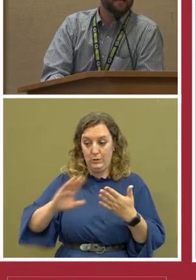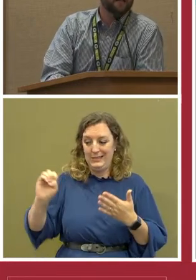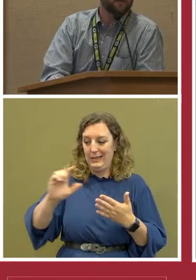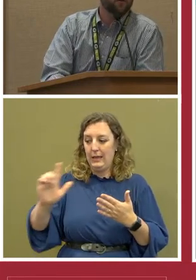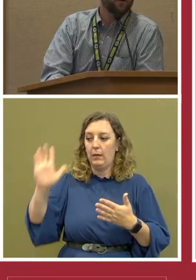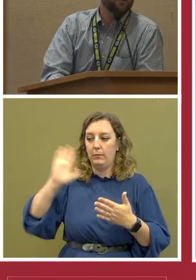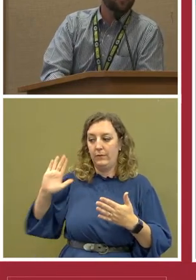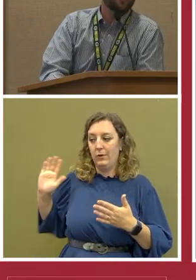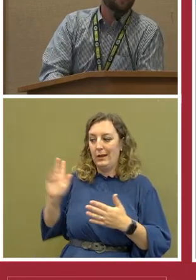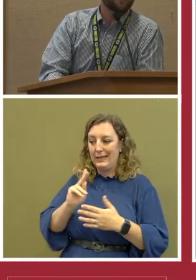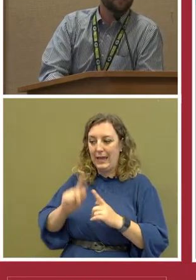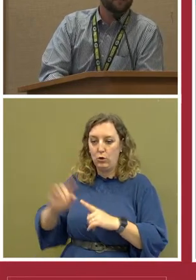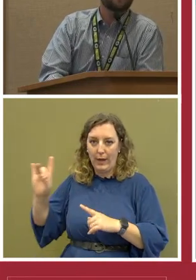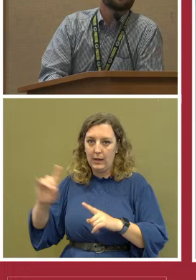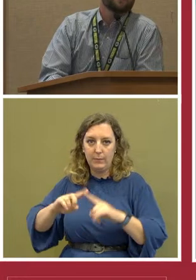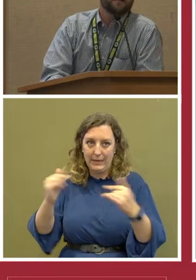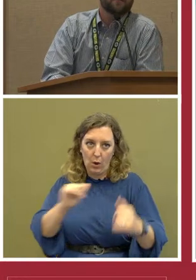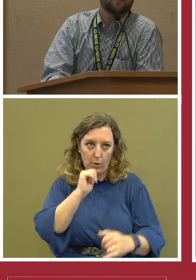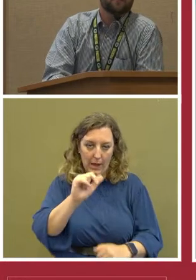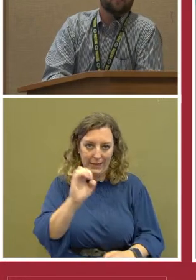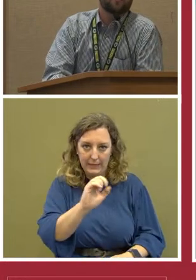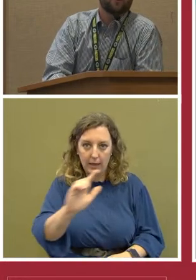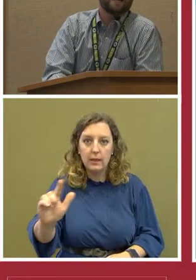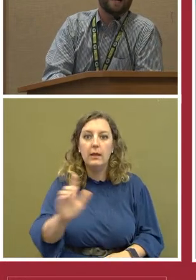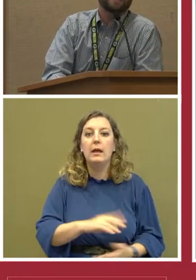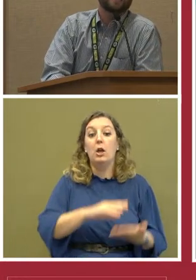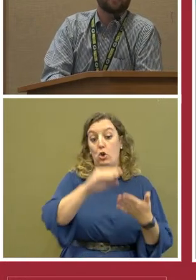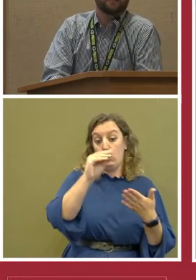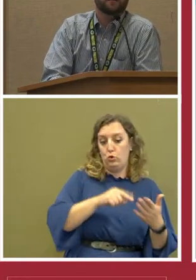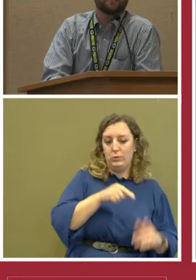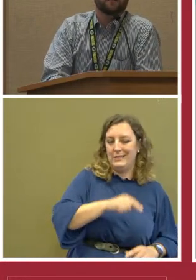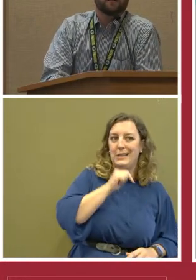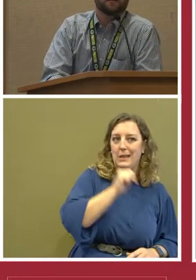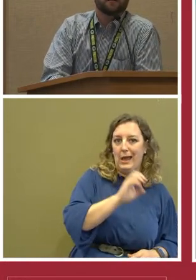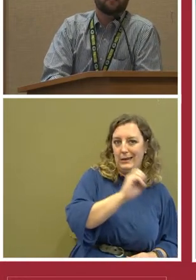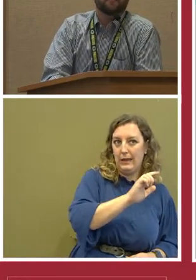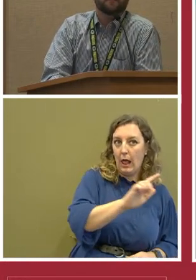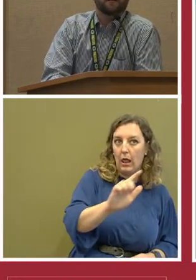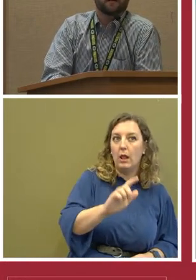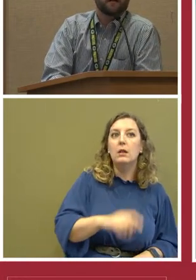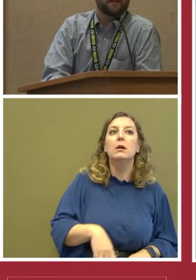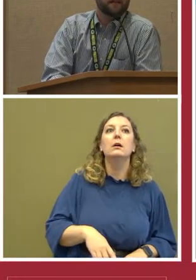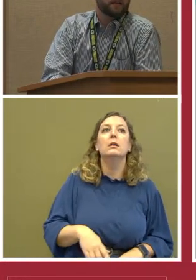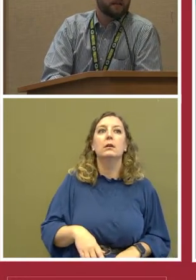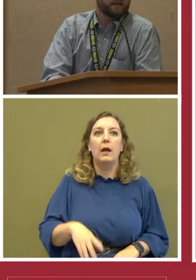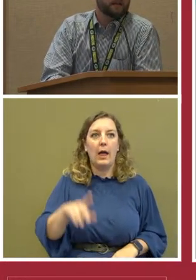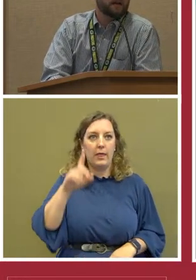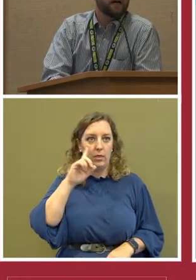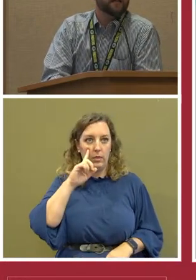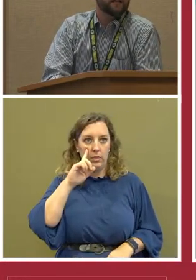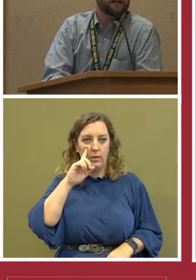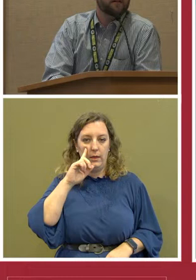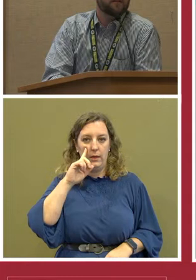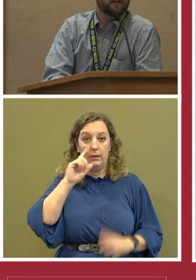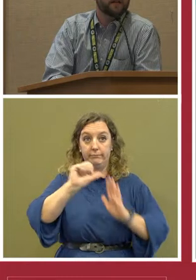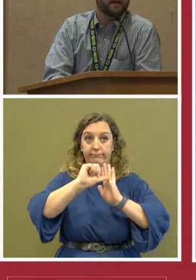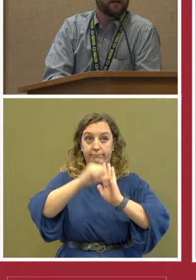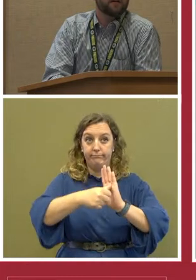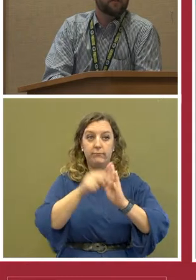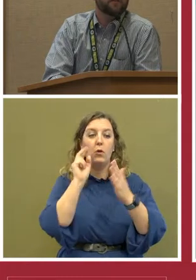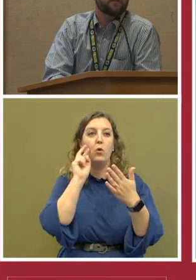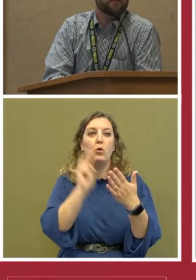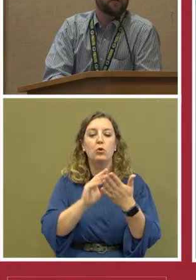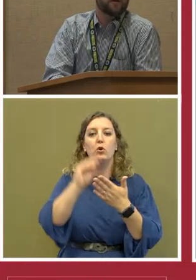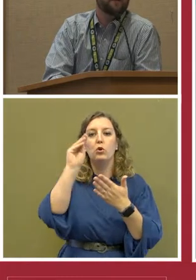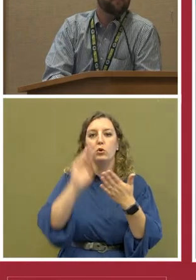in K-8 that no longer are ELL, and students who are not ELL. I think a highlight there is looking at